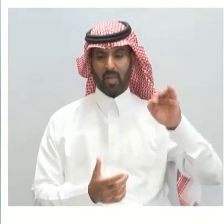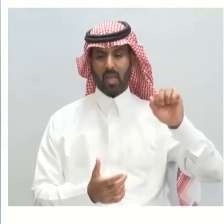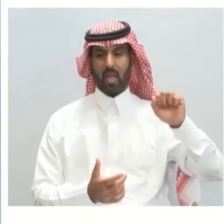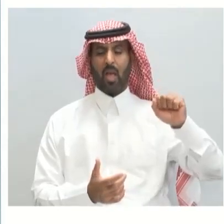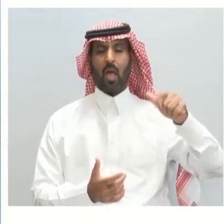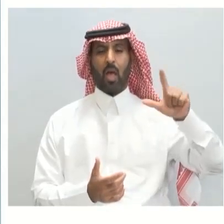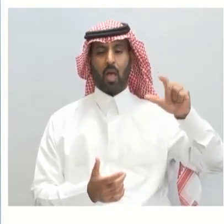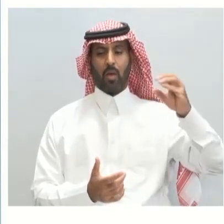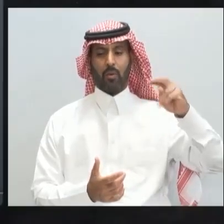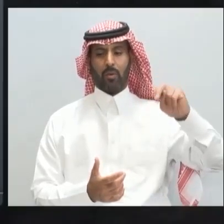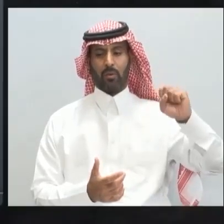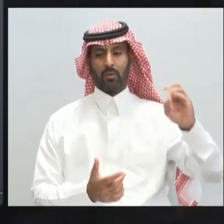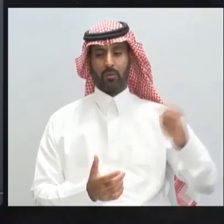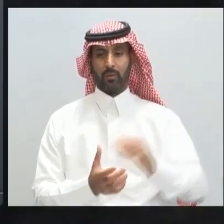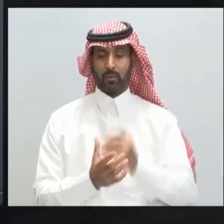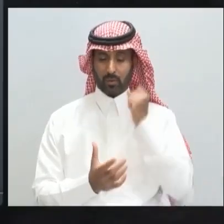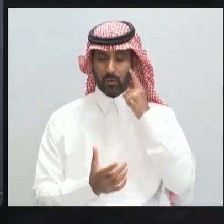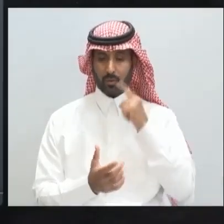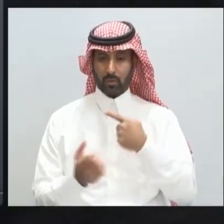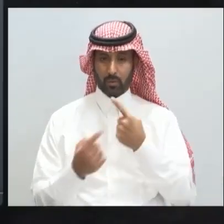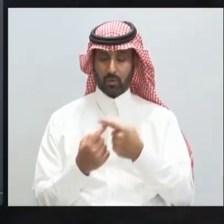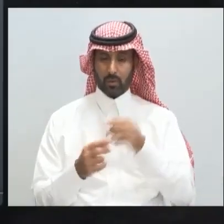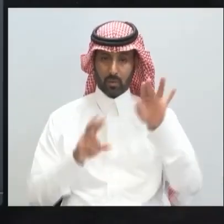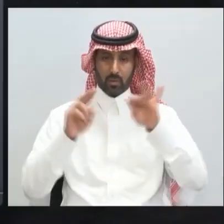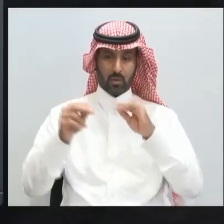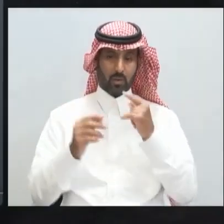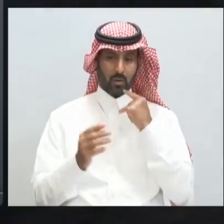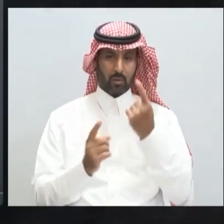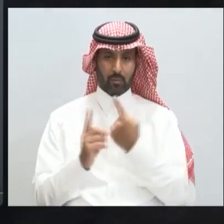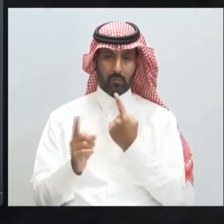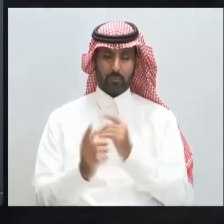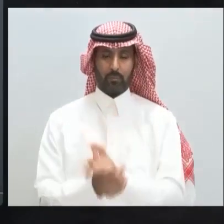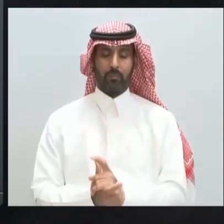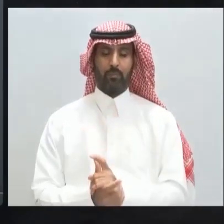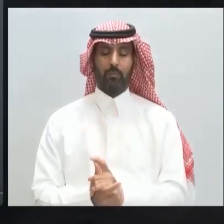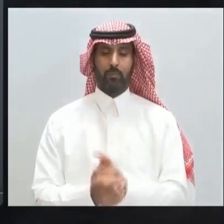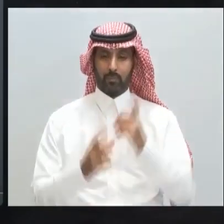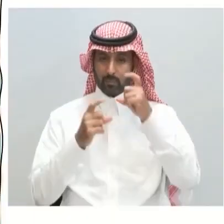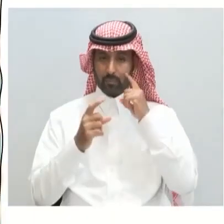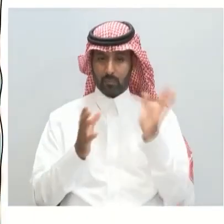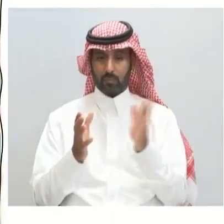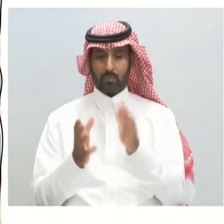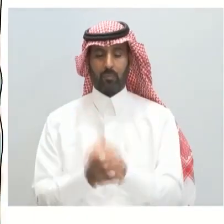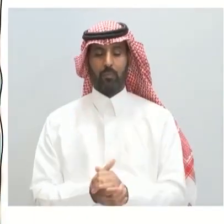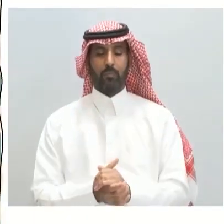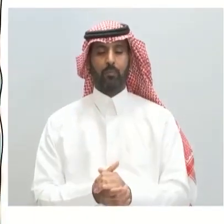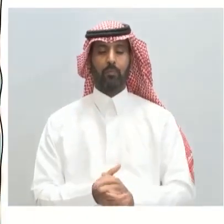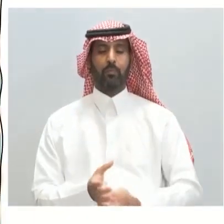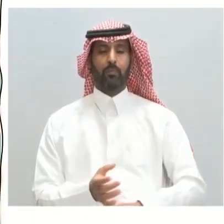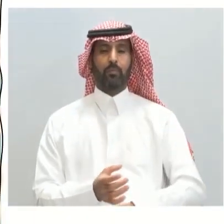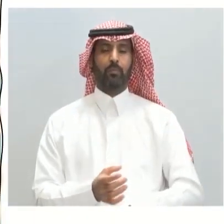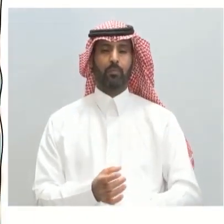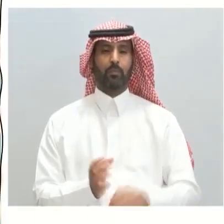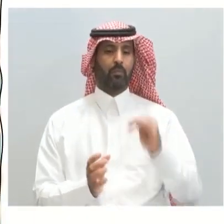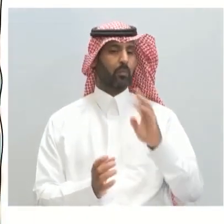to the conversation, we now know the story behind the pictures. So let's answer some questions